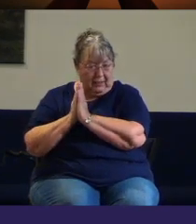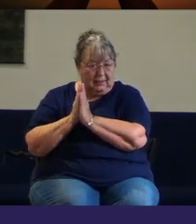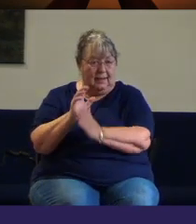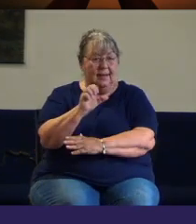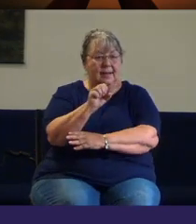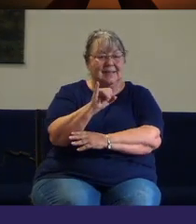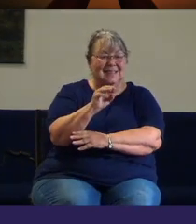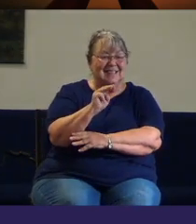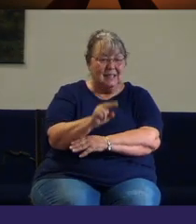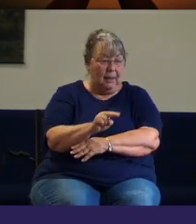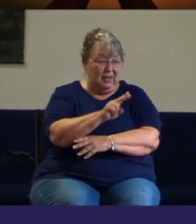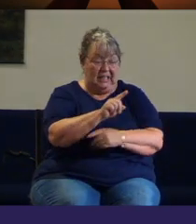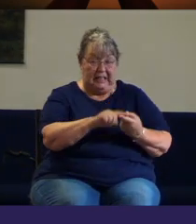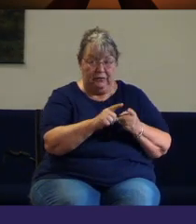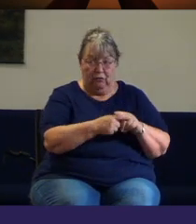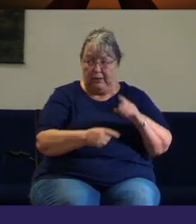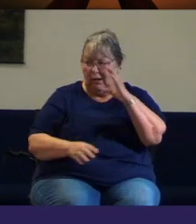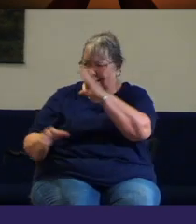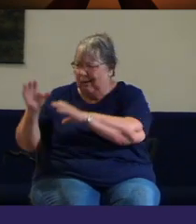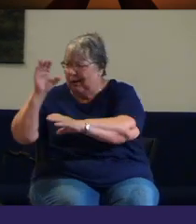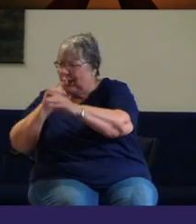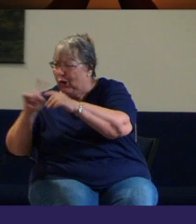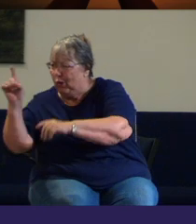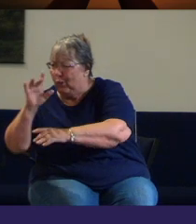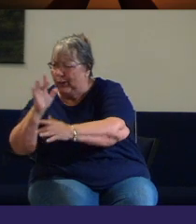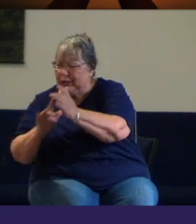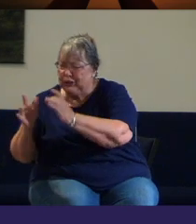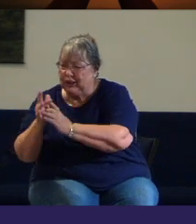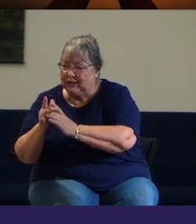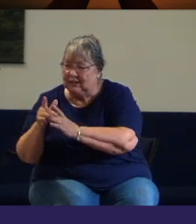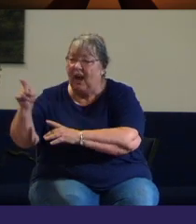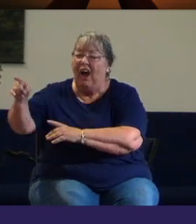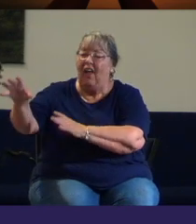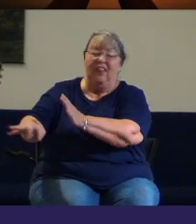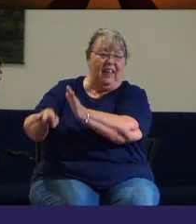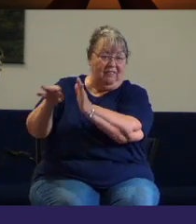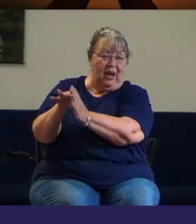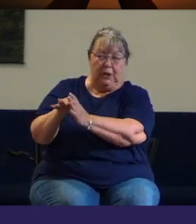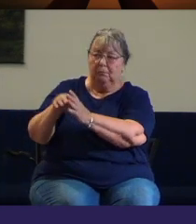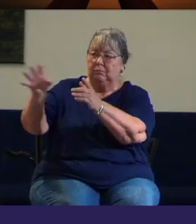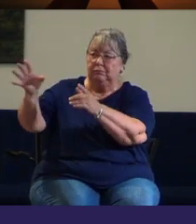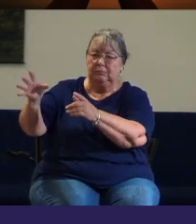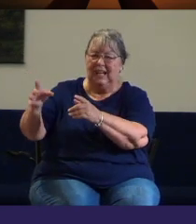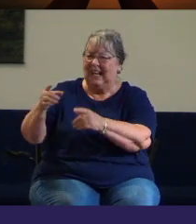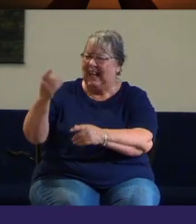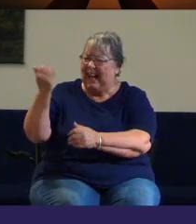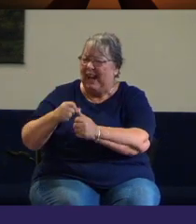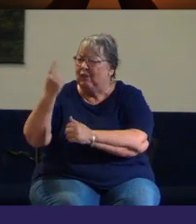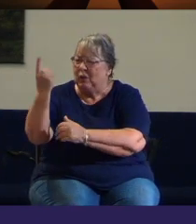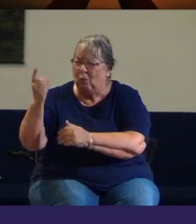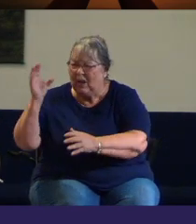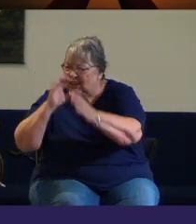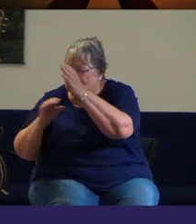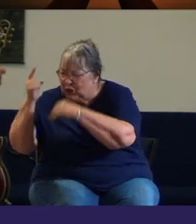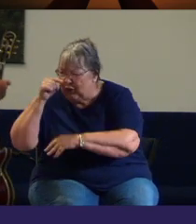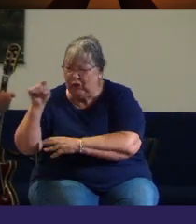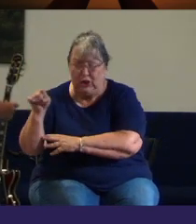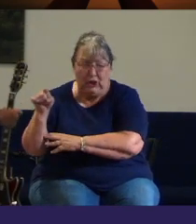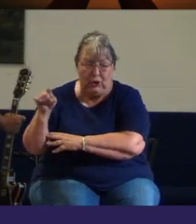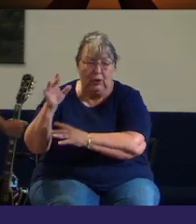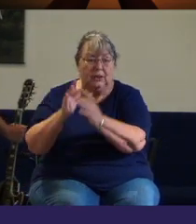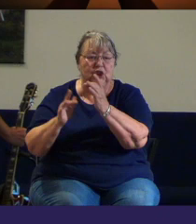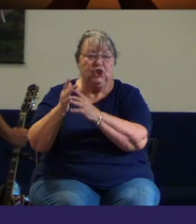his companions went to look for him, and when they found him, they exclaimed, "Everyone is looking for you."